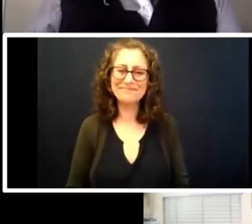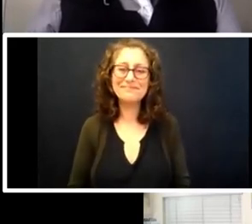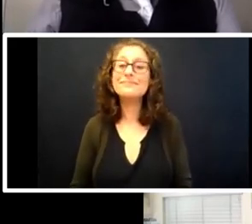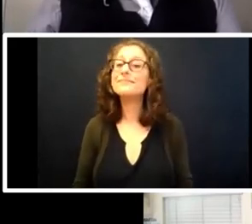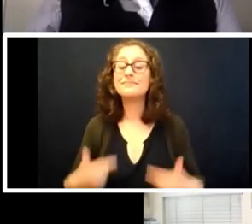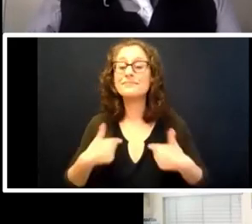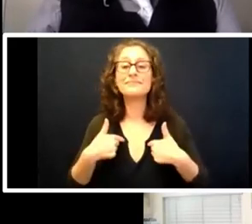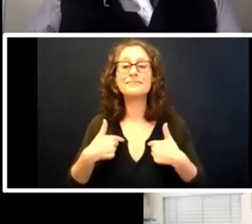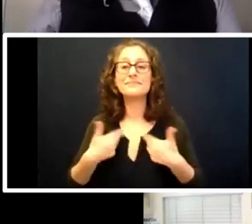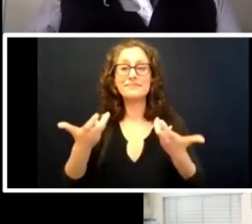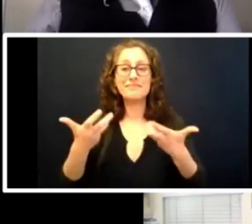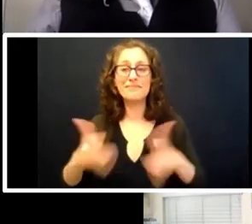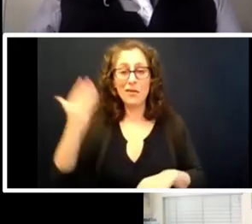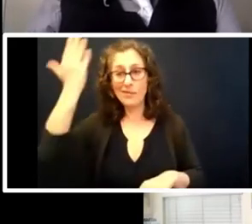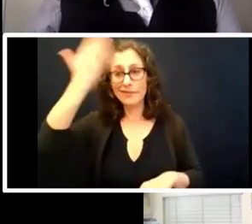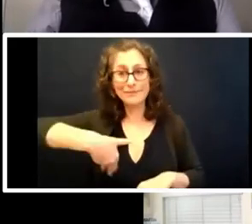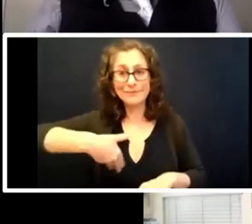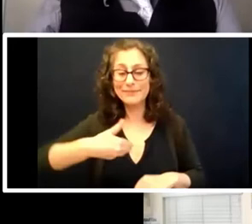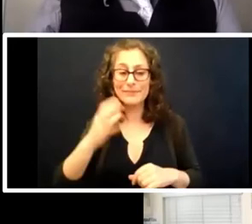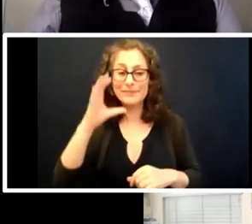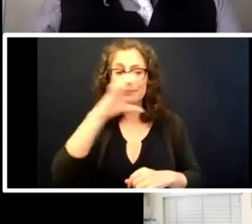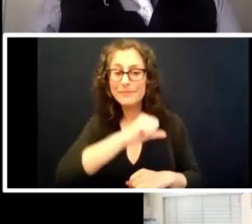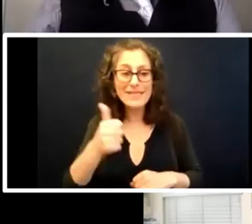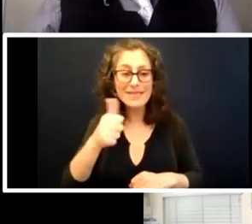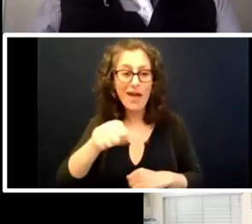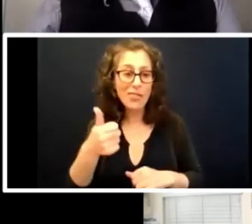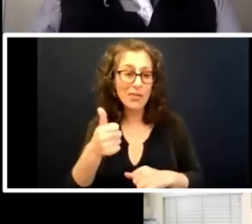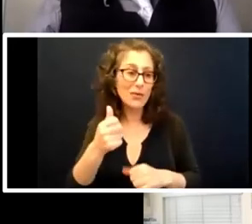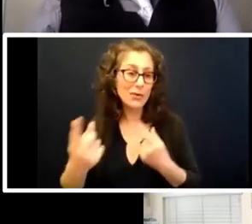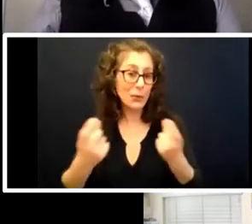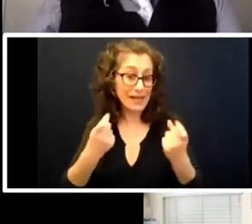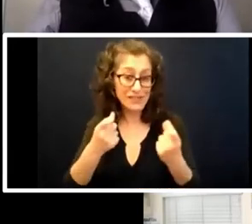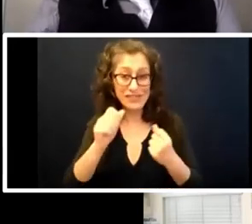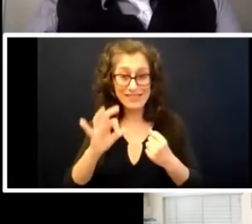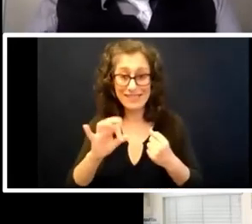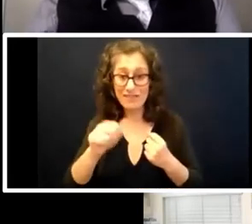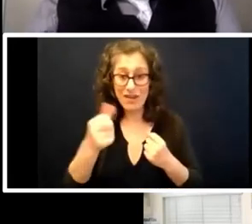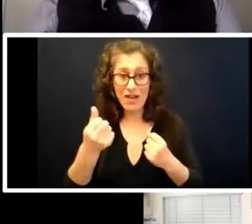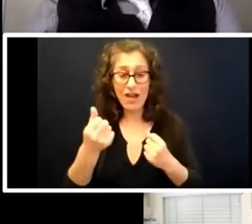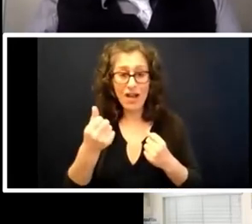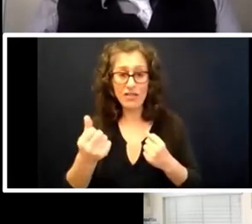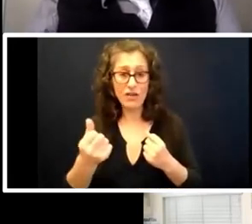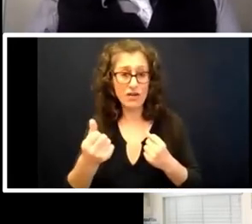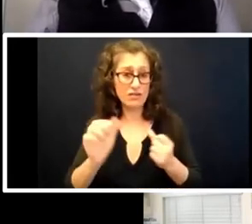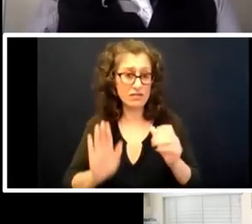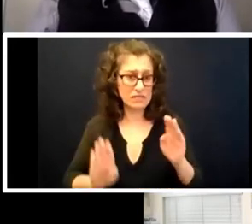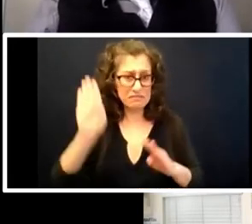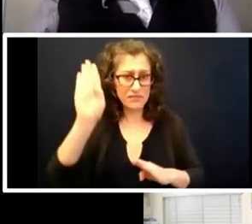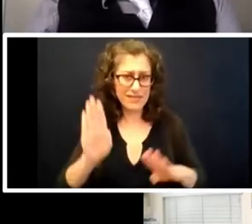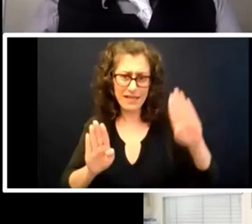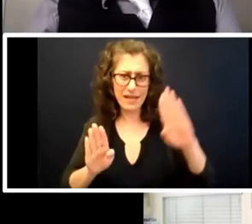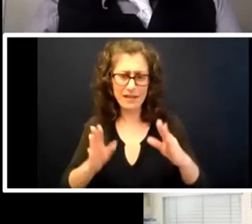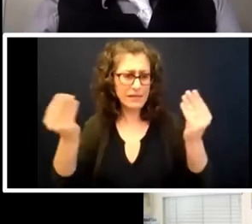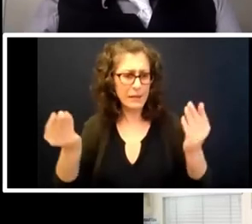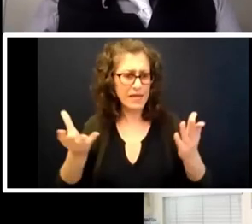want to miss any other questions. So if other questions get, you know, if someone's raising their hand,